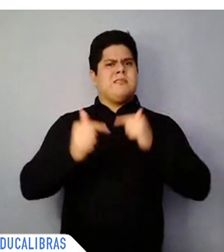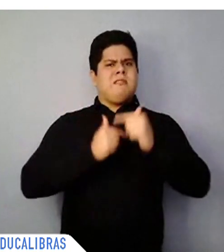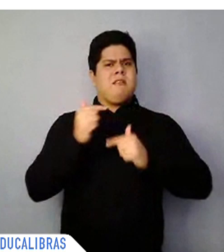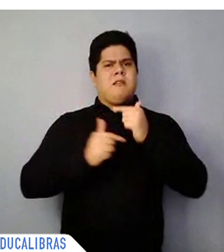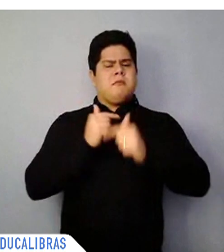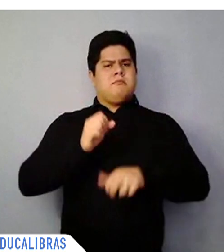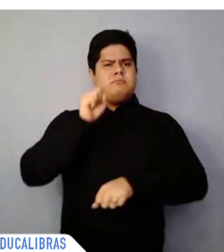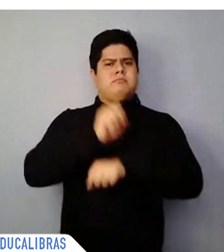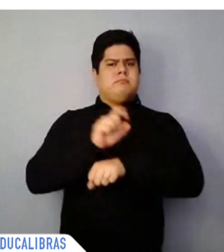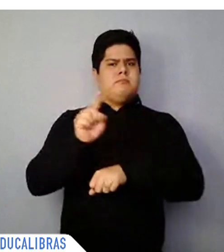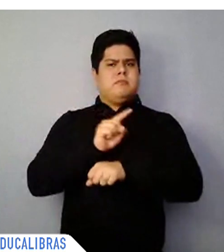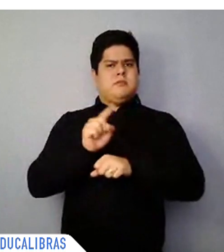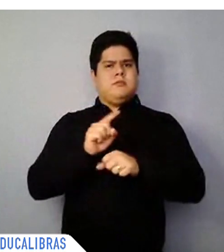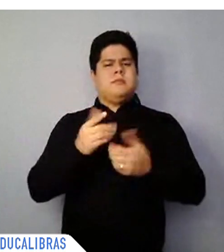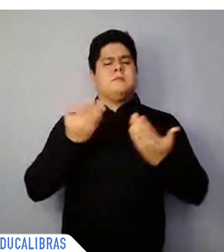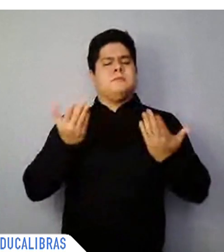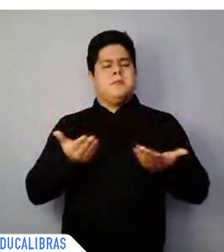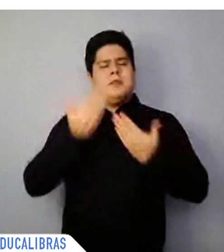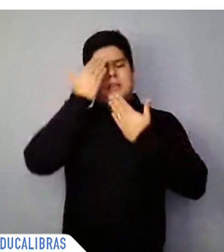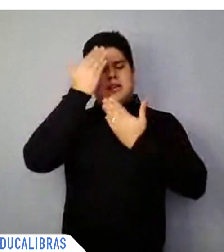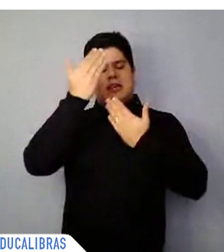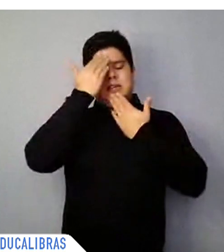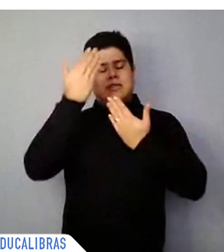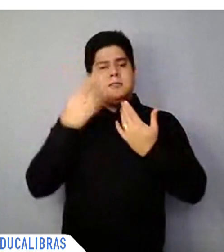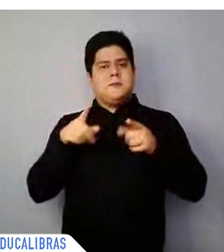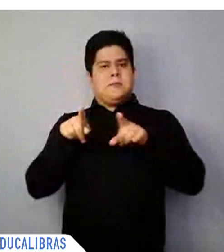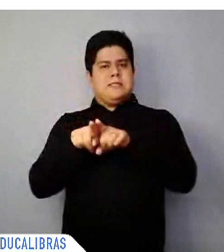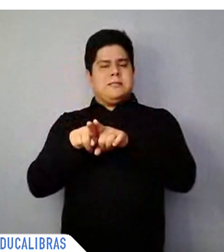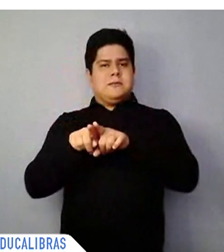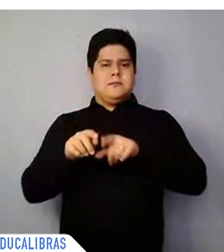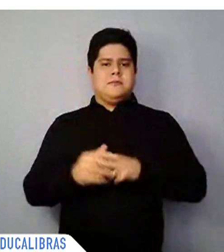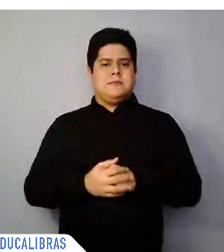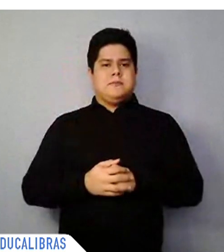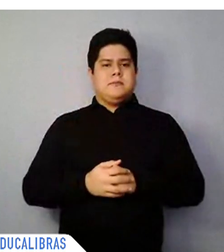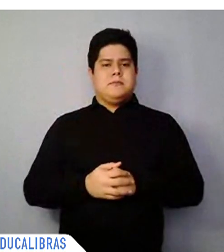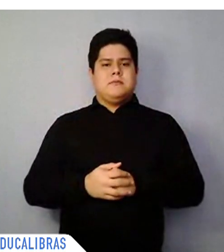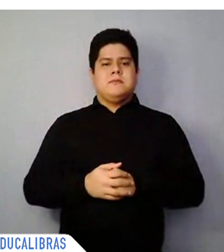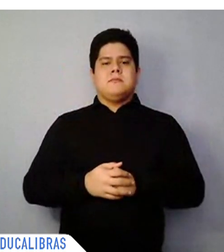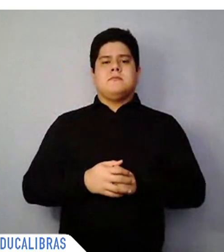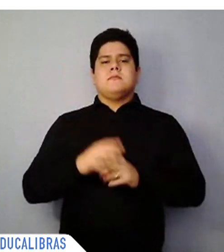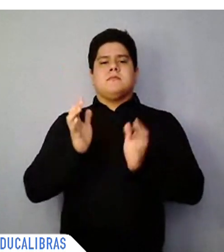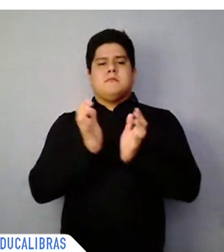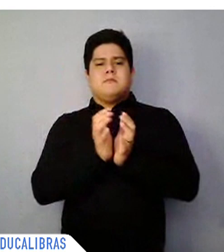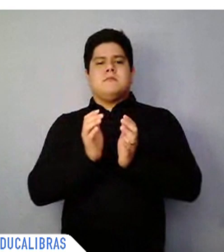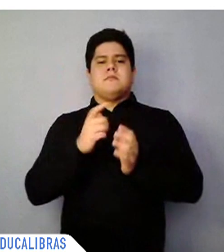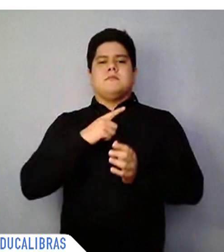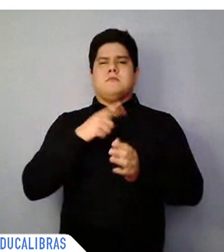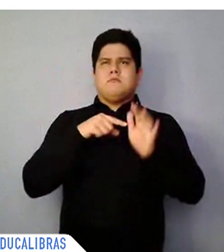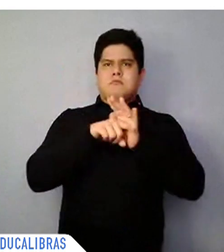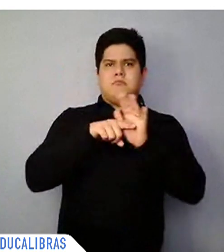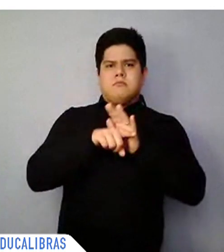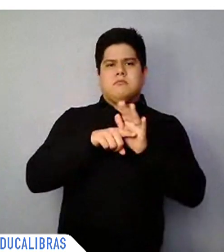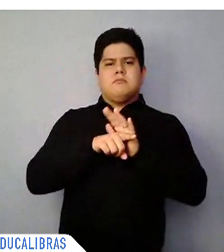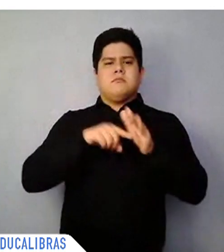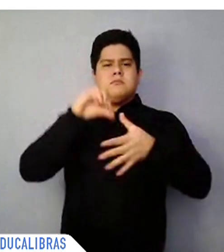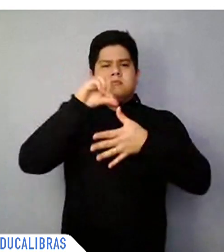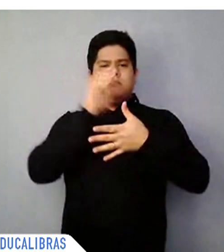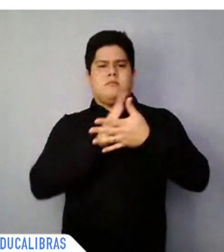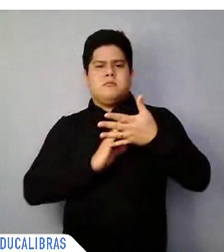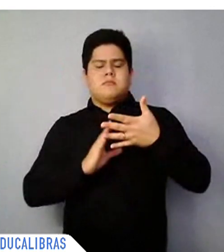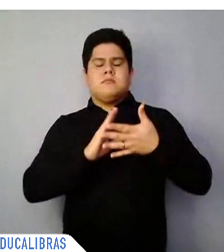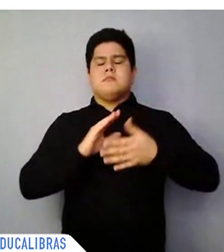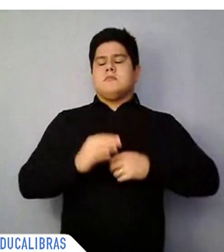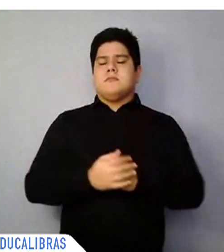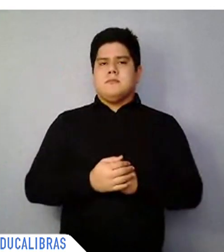will be 6 panels and 20 speakers distributed over 2 weeks. In addition to the relentless and voluntary work